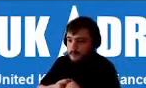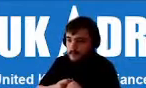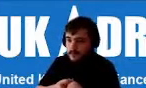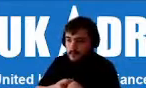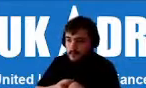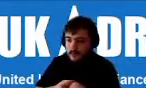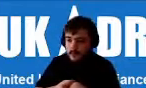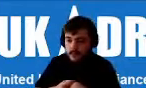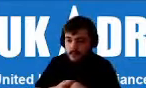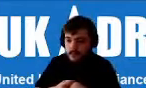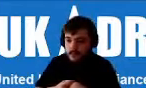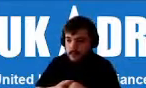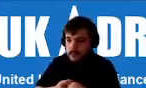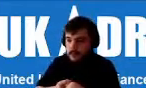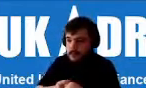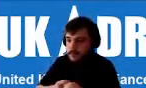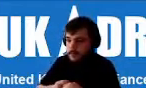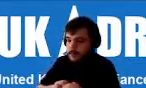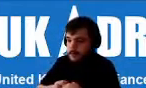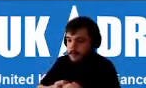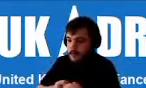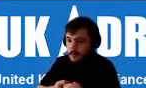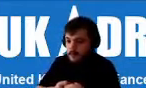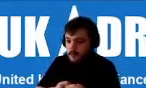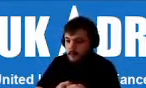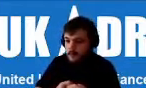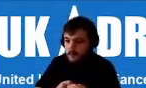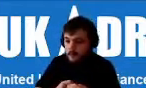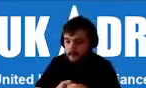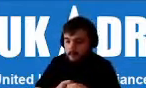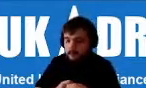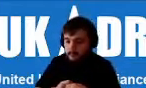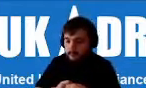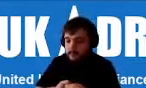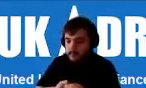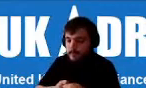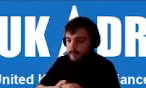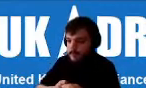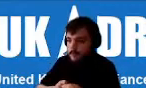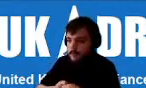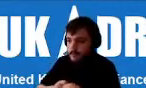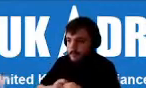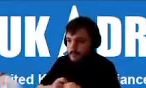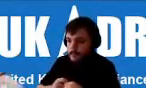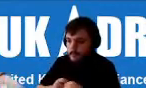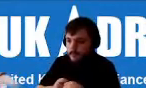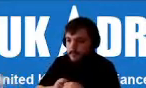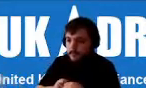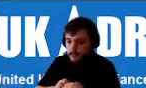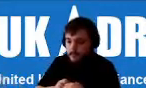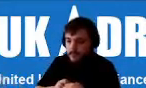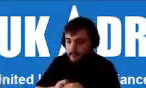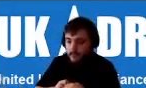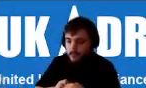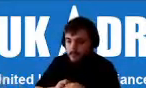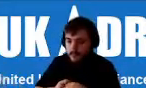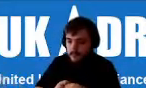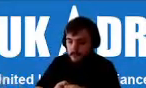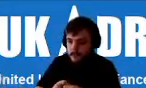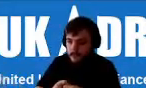Now, you might say that's overkill, although in reality it wasn't really, given the complexity of the problems and the extent of the